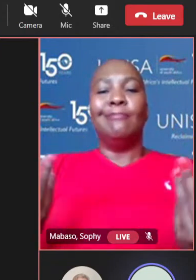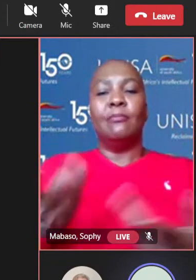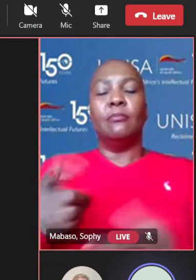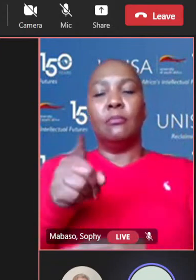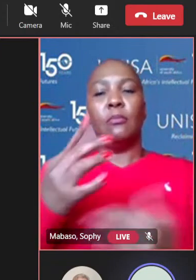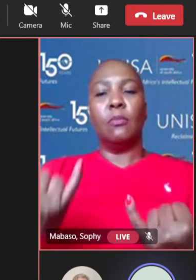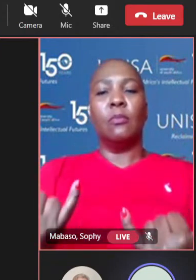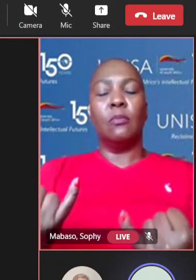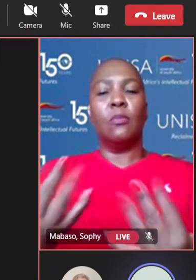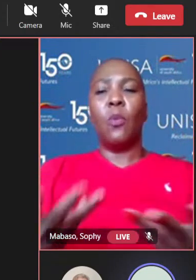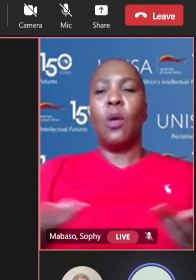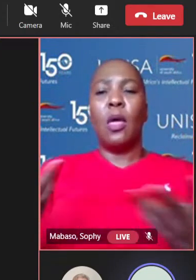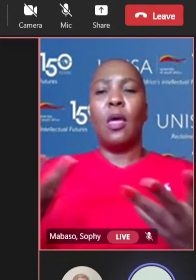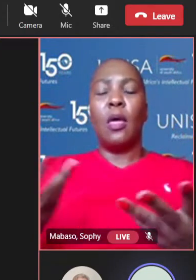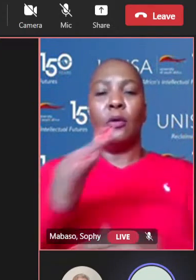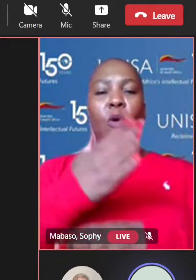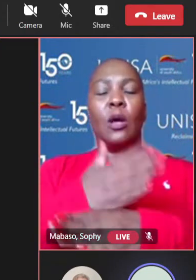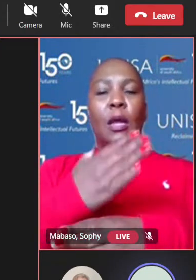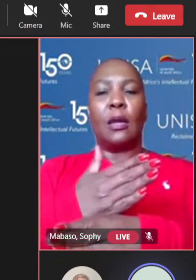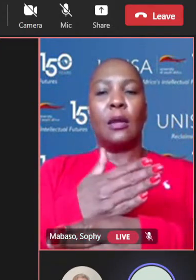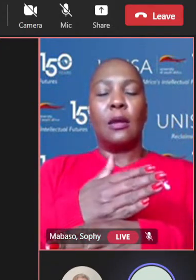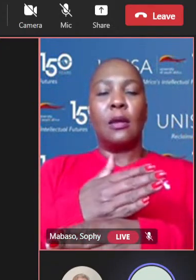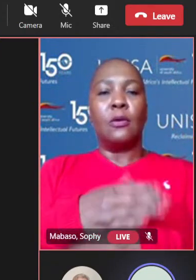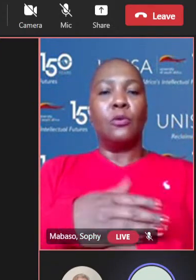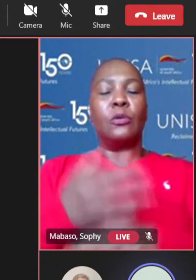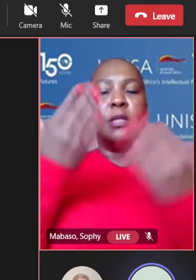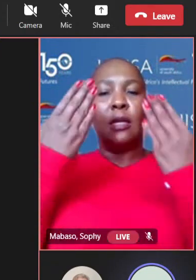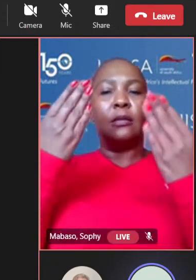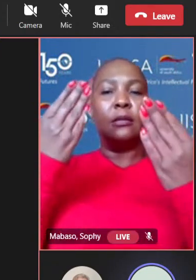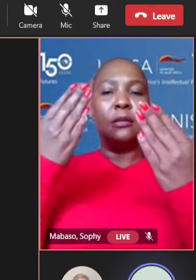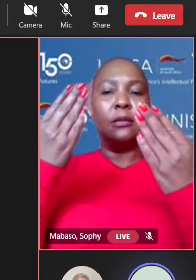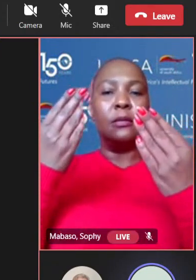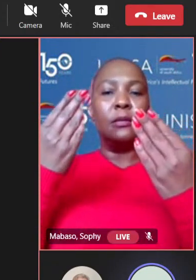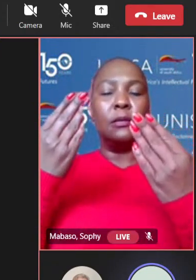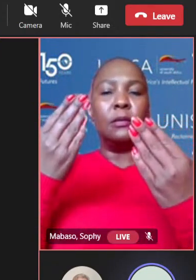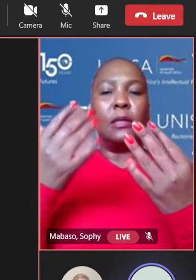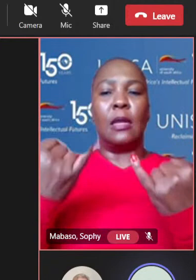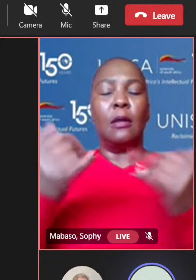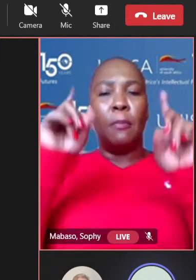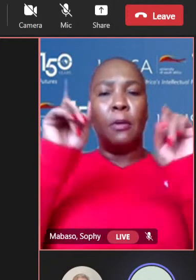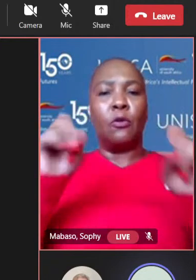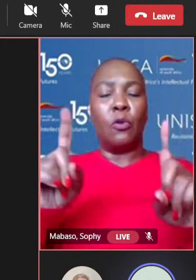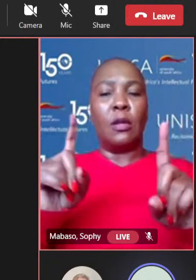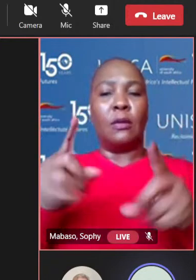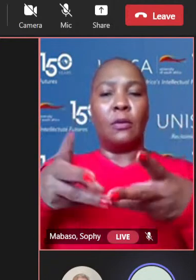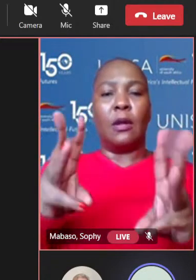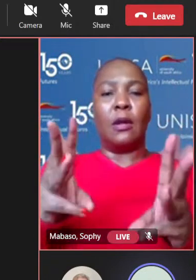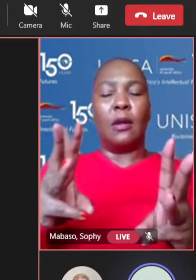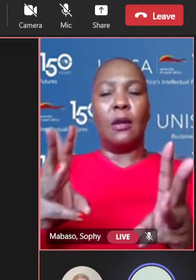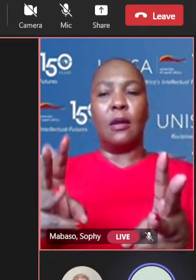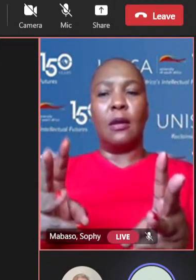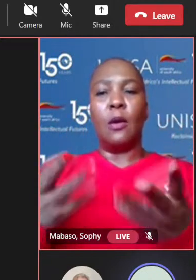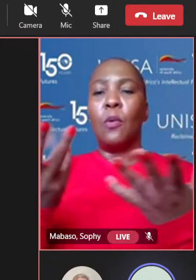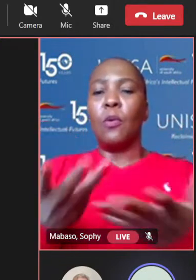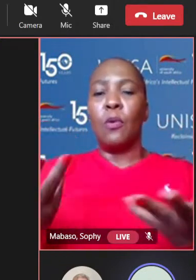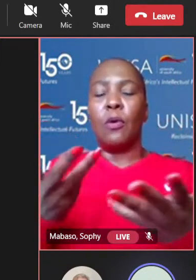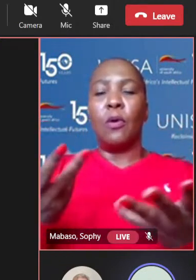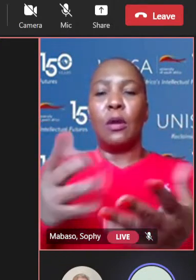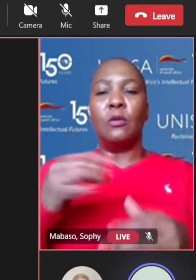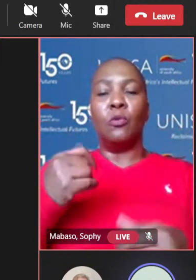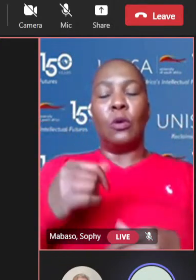your career, in your studies, in your personal circumstances? You need to reflect where you are so that you can be able to move